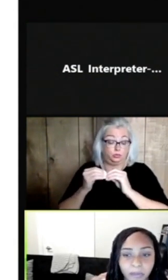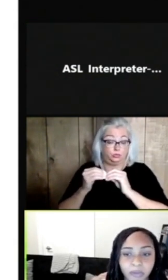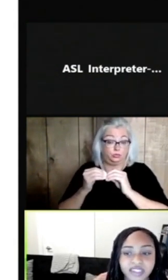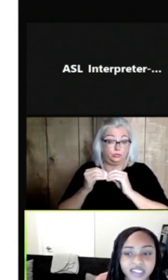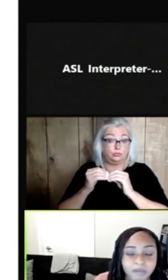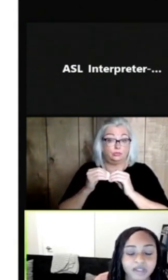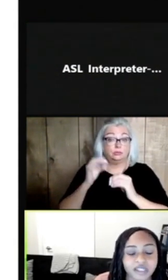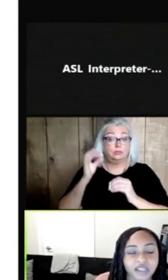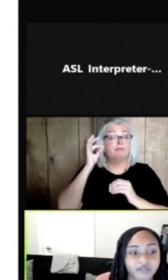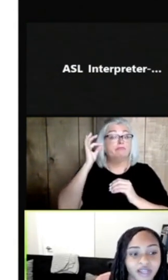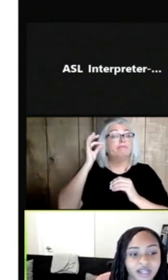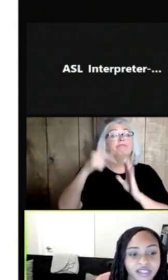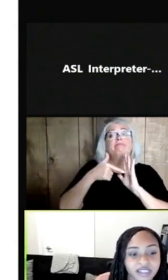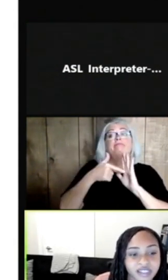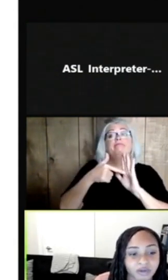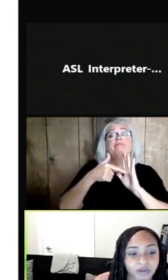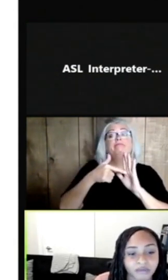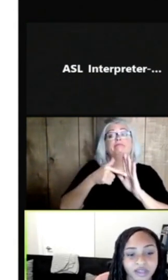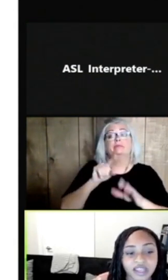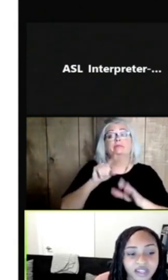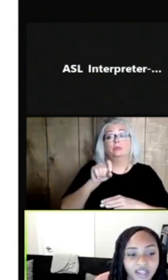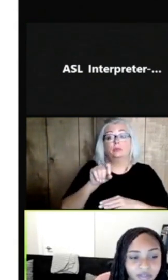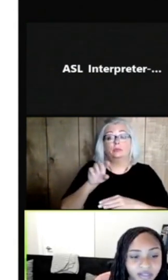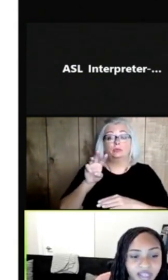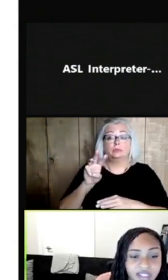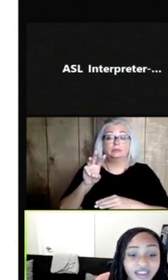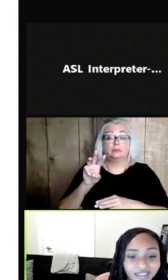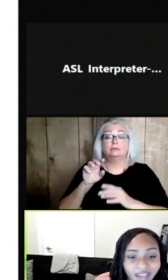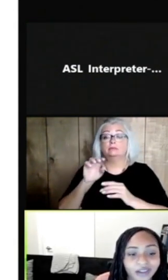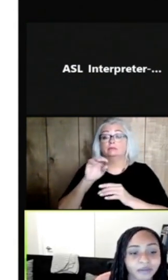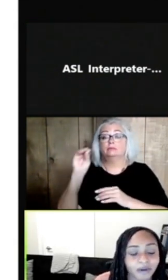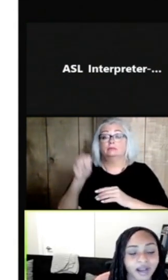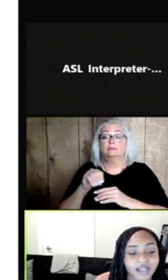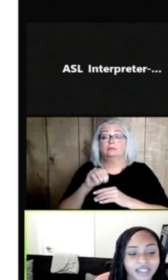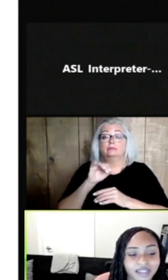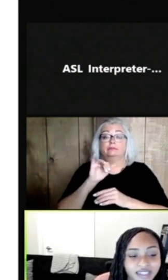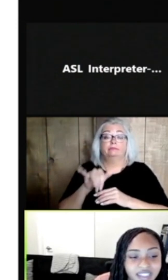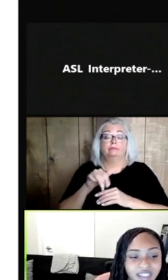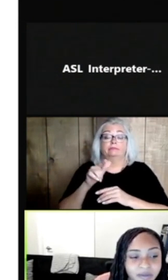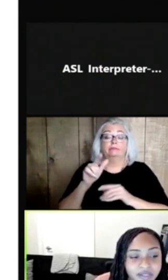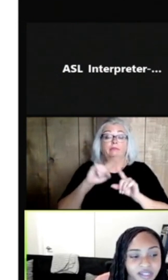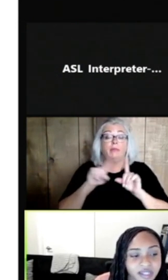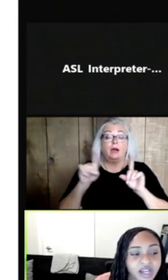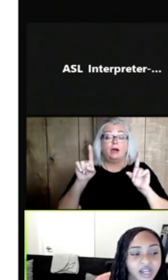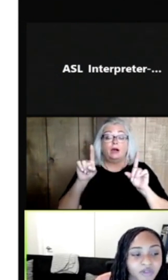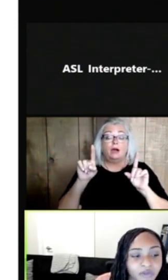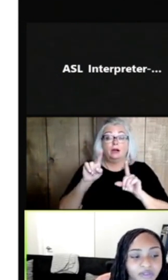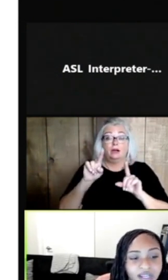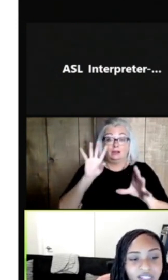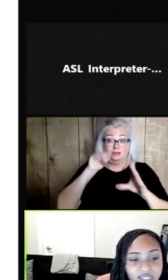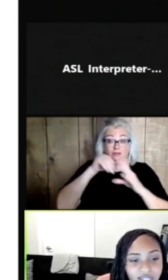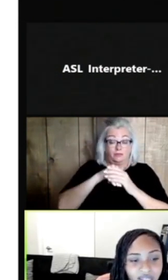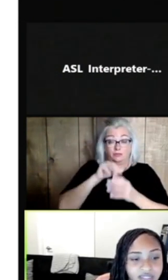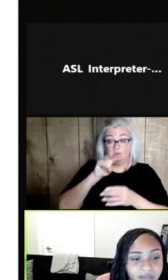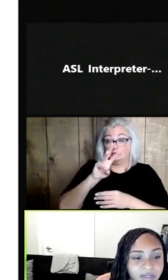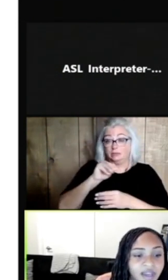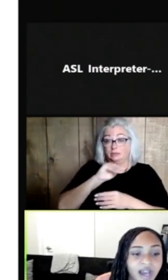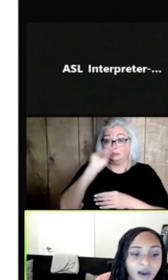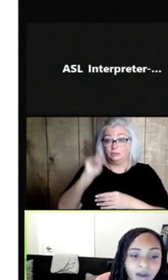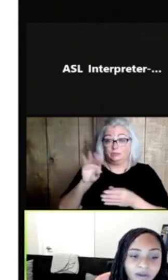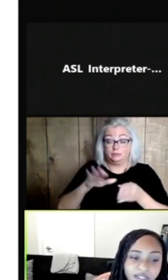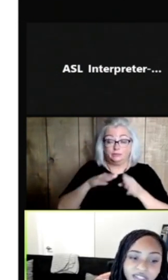represent 1.6% of the United States demographics. Nevertheless, they are comprised in the 60% of COVID-19